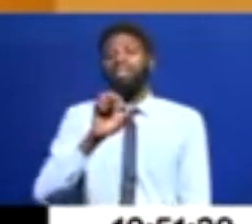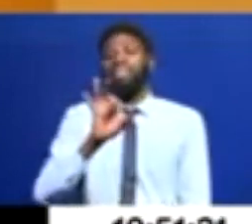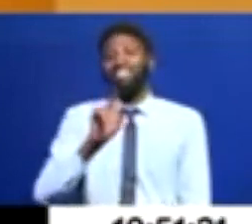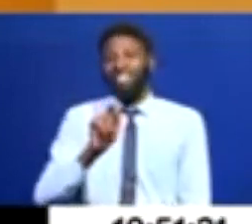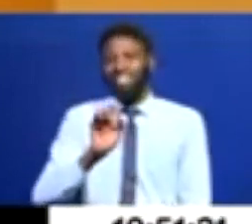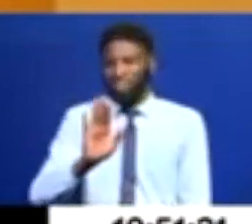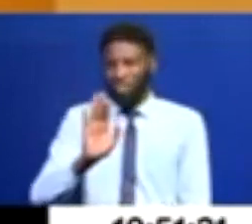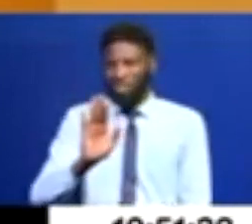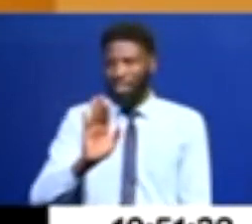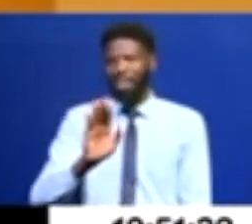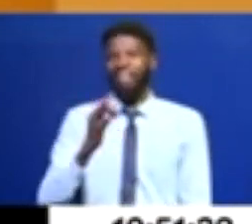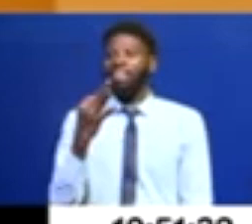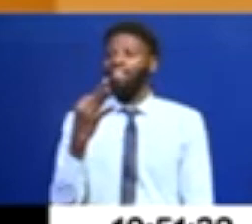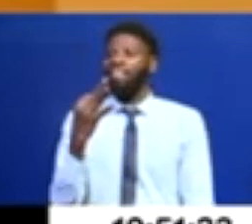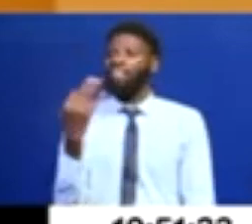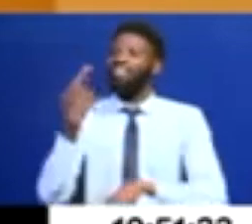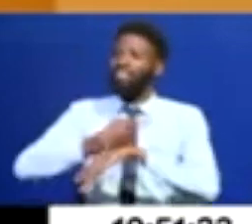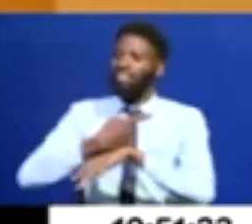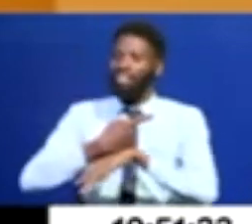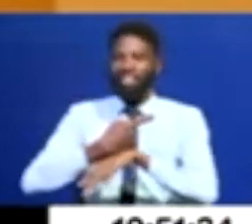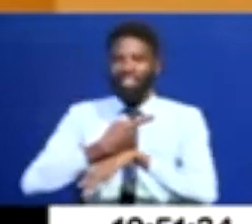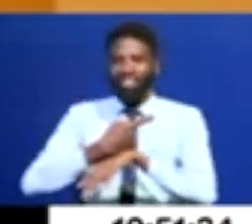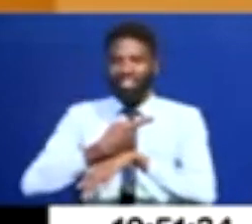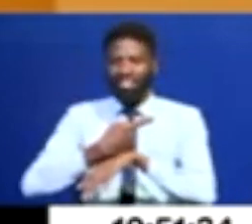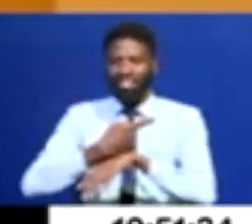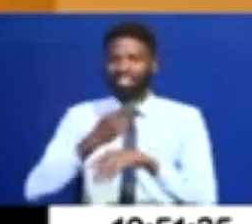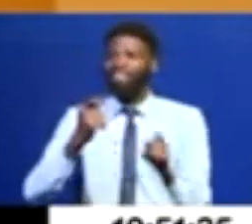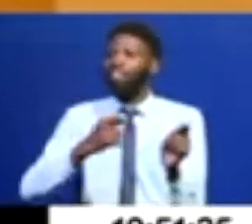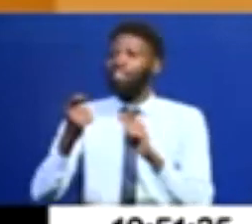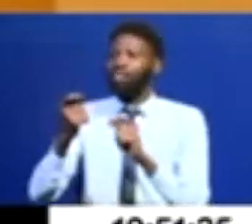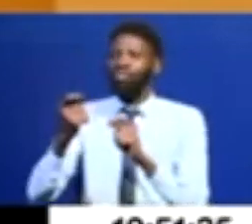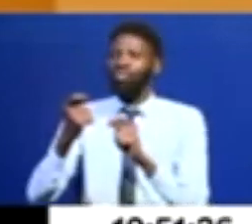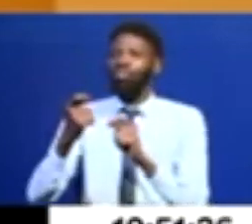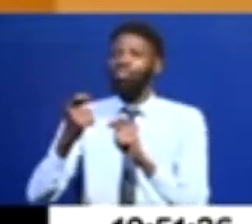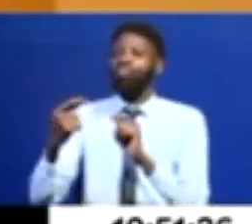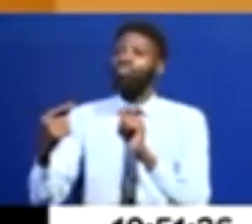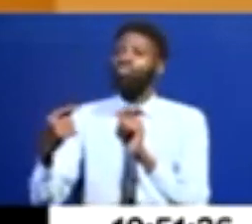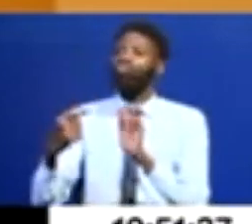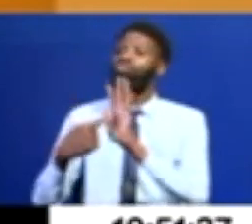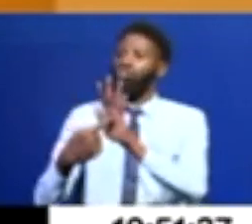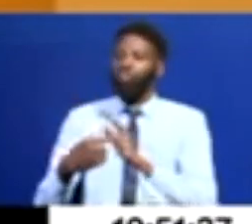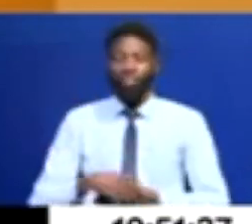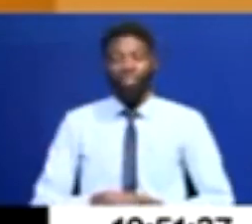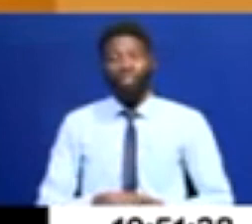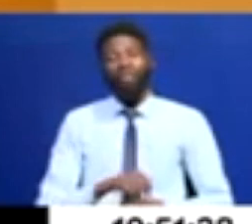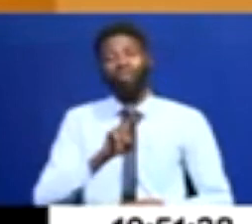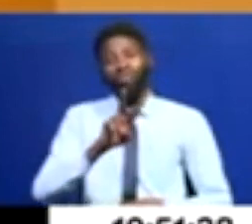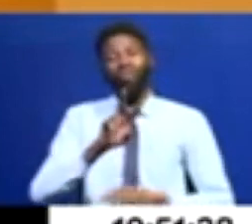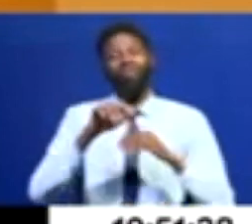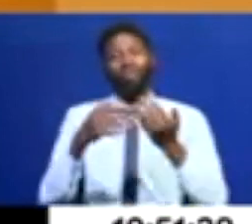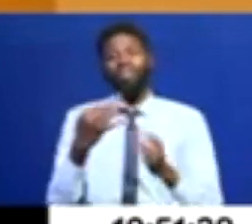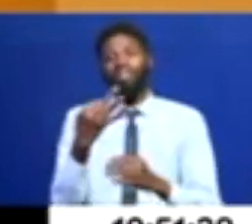transaction may take up to 3 days mm-hmm. to go through. Mm-hmm. It takes two to three days mm-hmm. for a check and to EFT go through. EFT stands